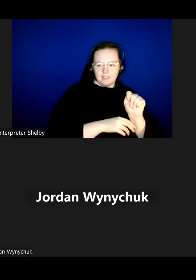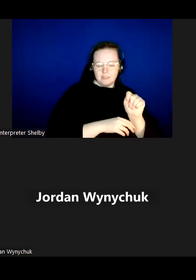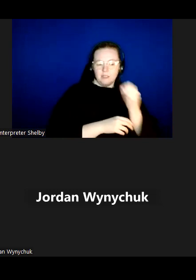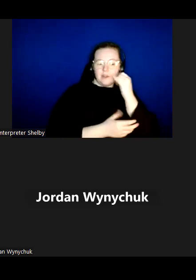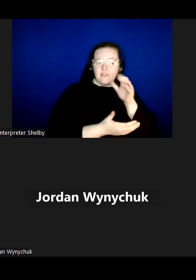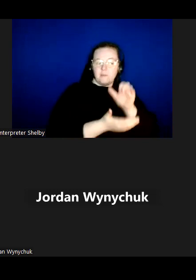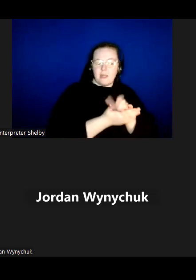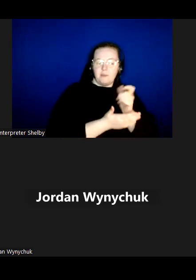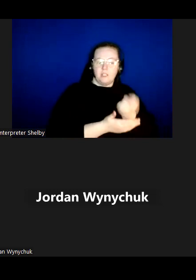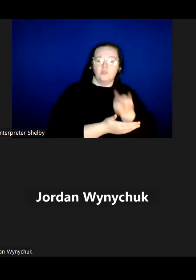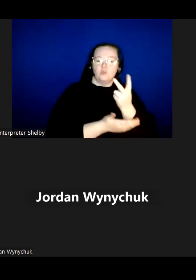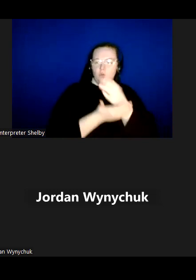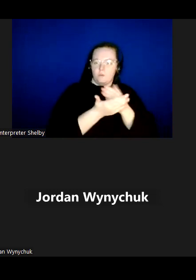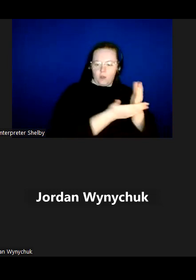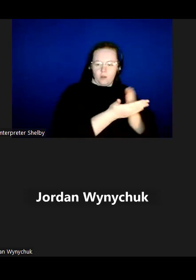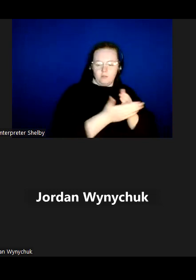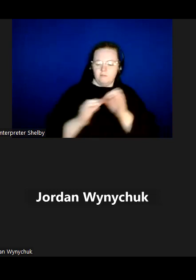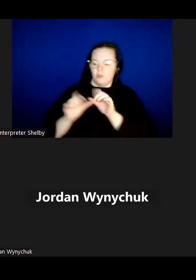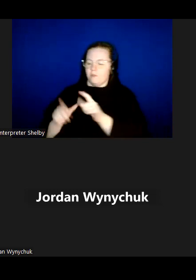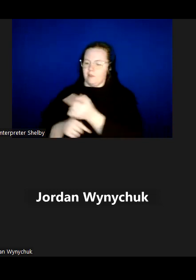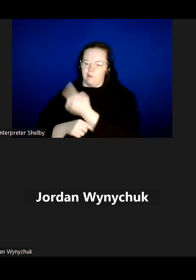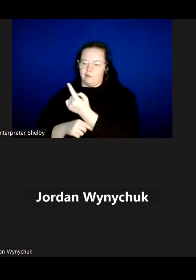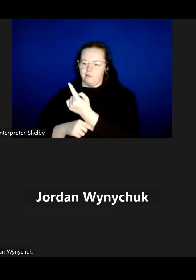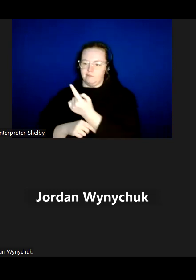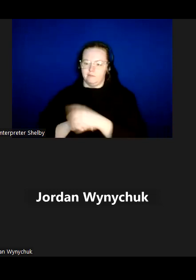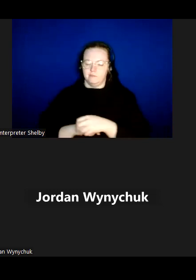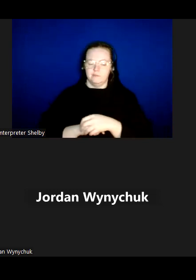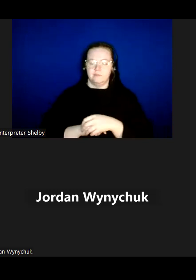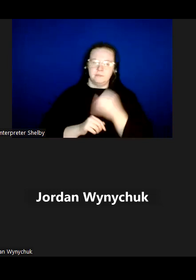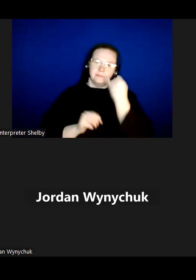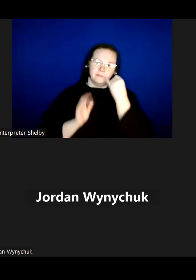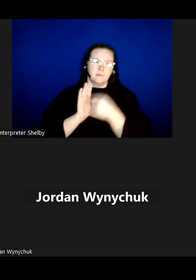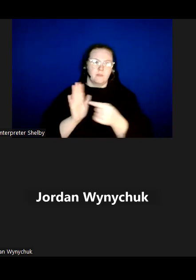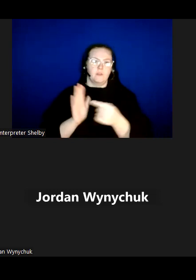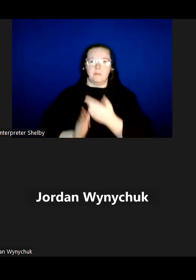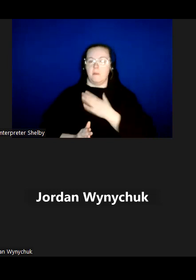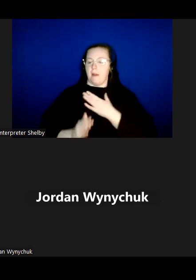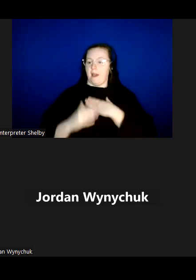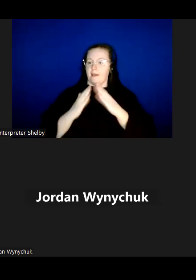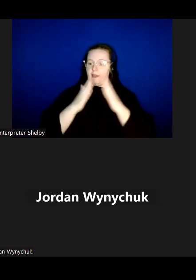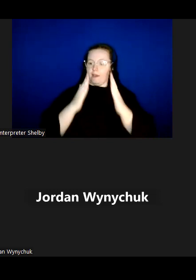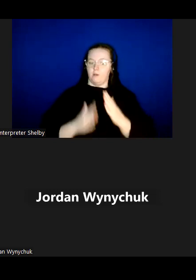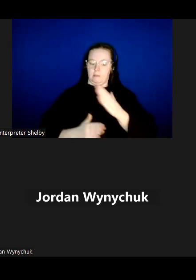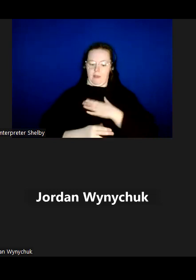married couple. So for example, if I have a house that's in my name,